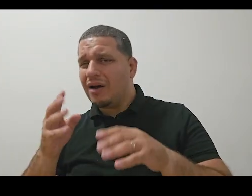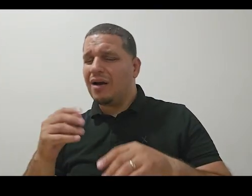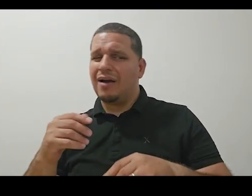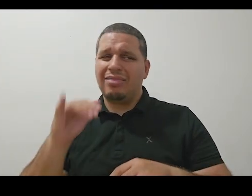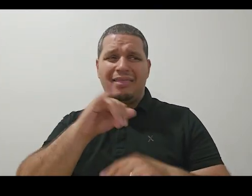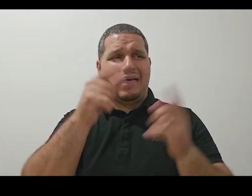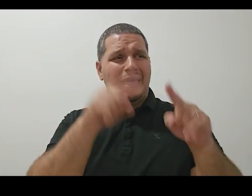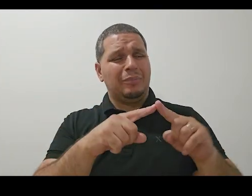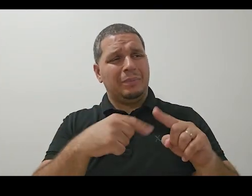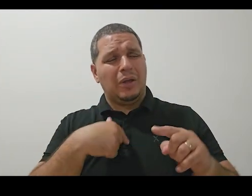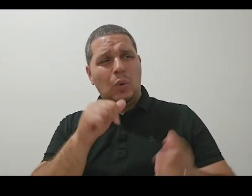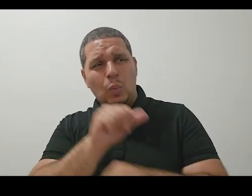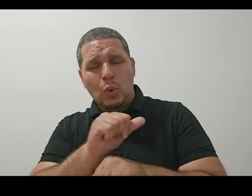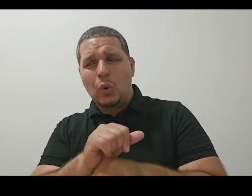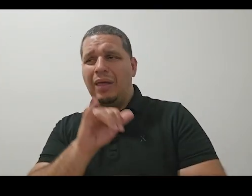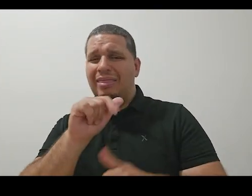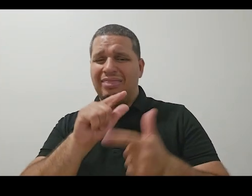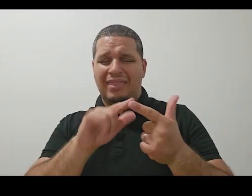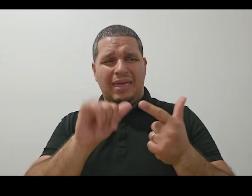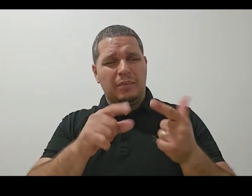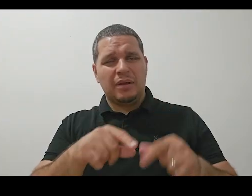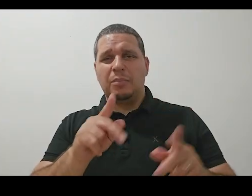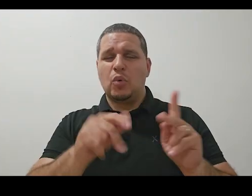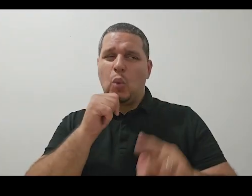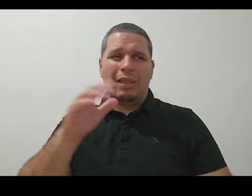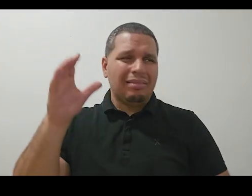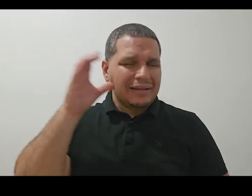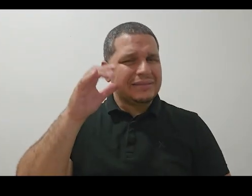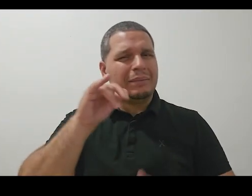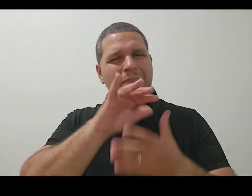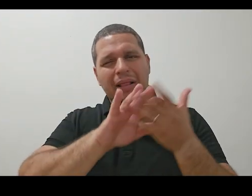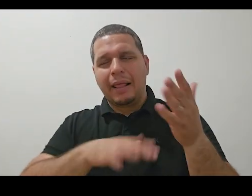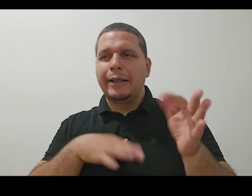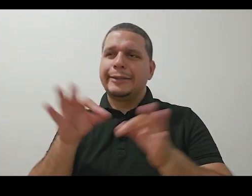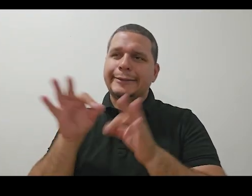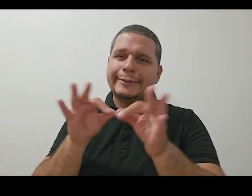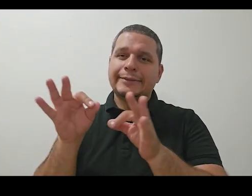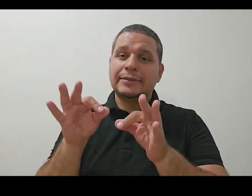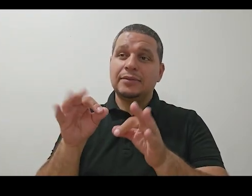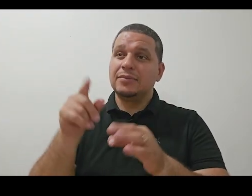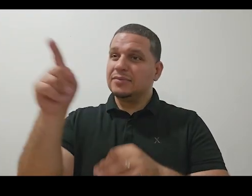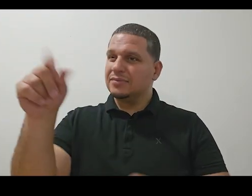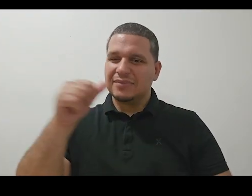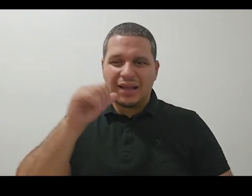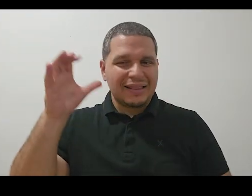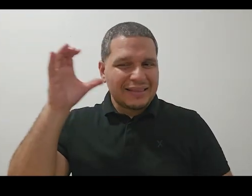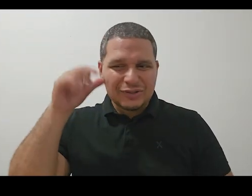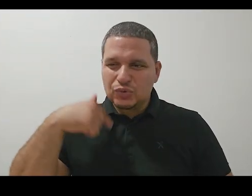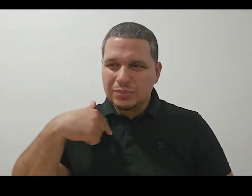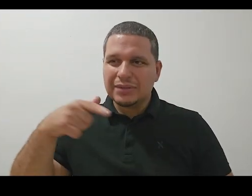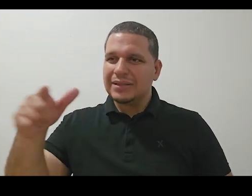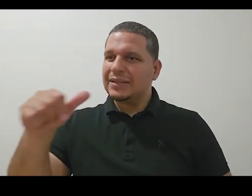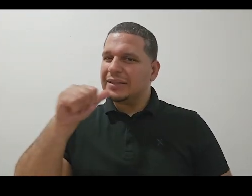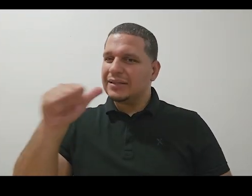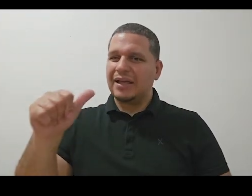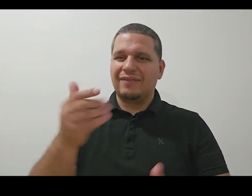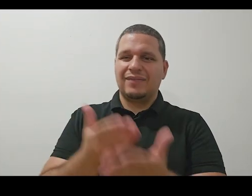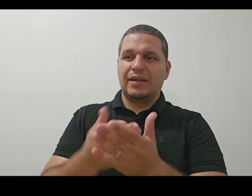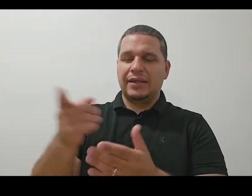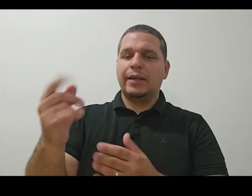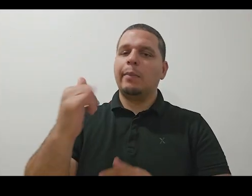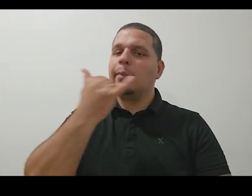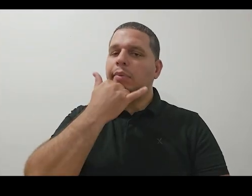oh, this happened to me at work and this happened to me at work. People don't listen, blah blah blah. And instead of like really listening and validating